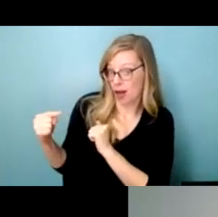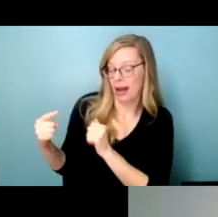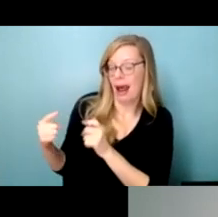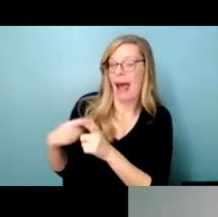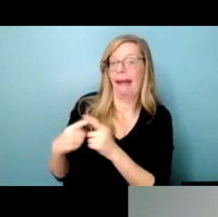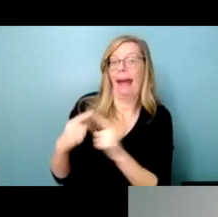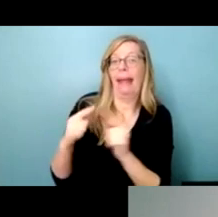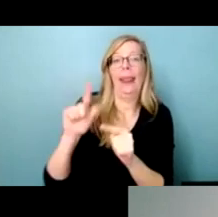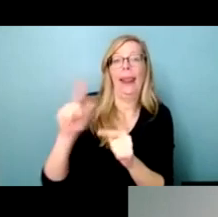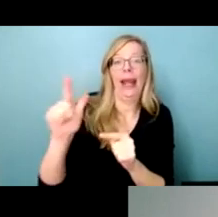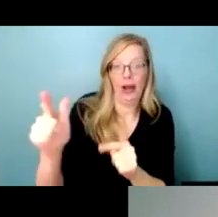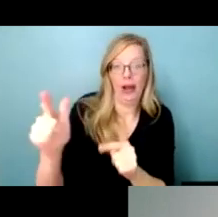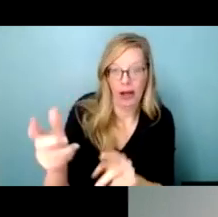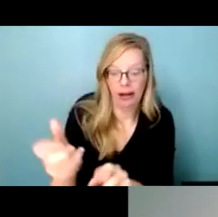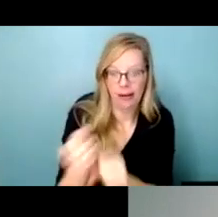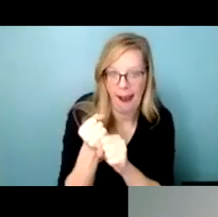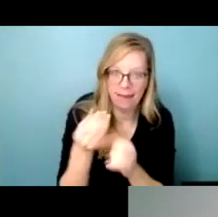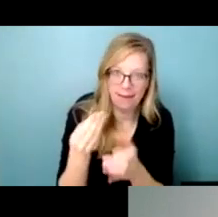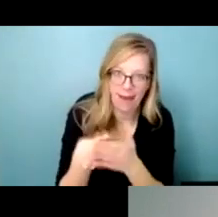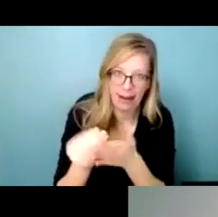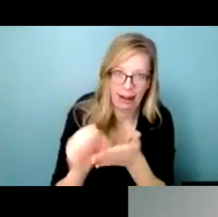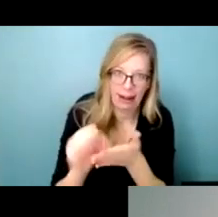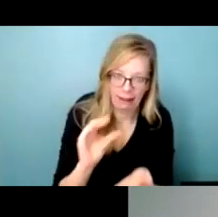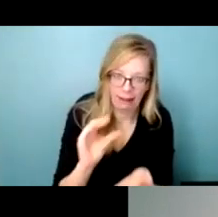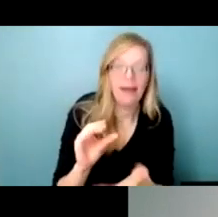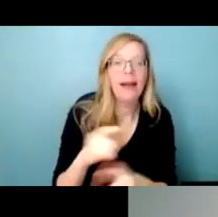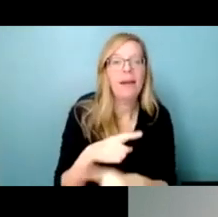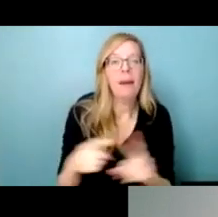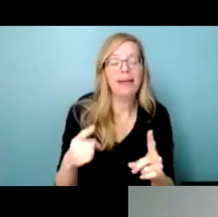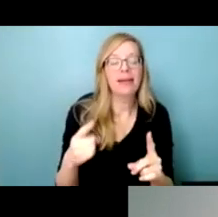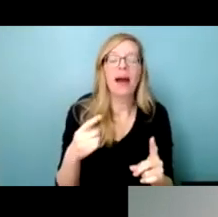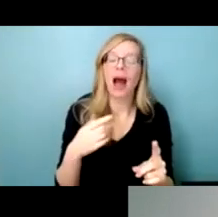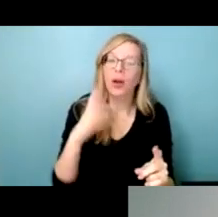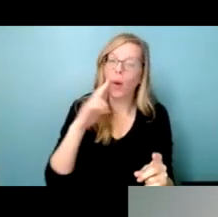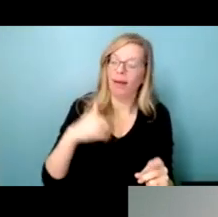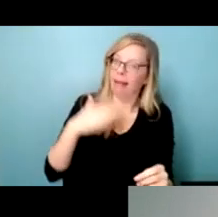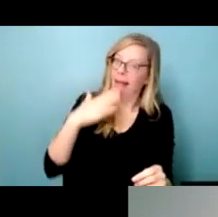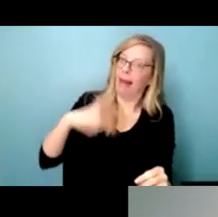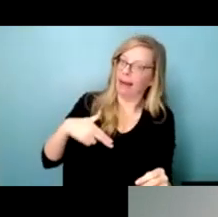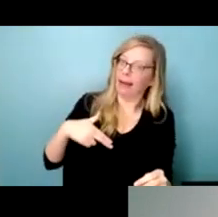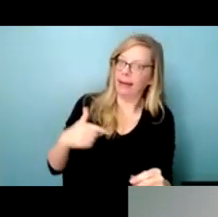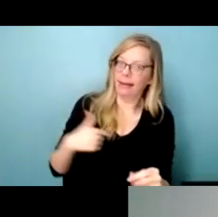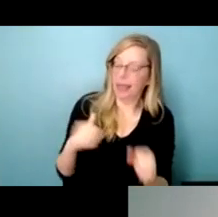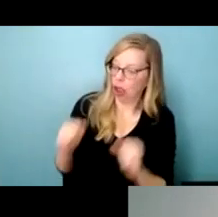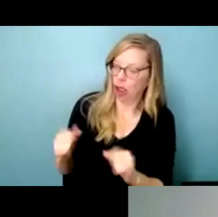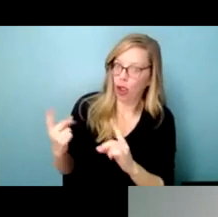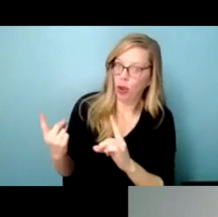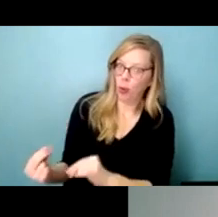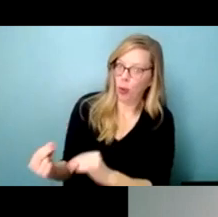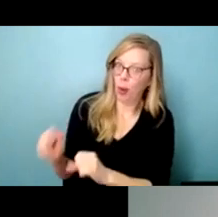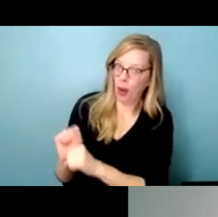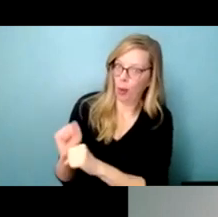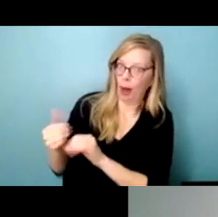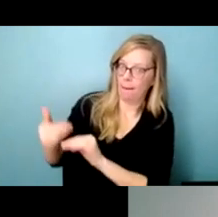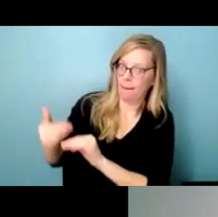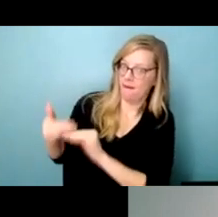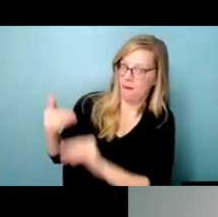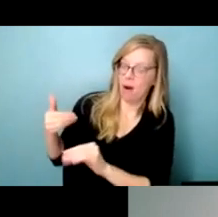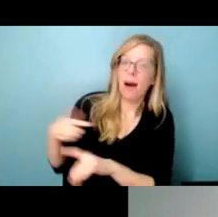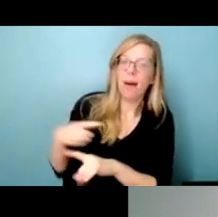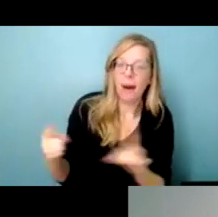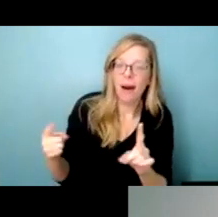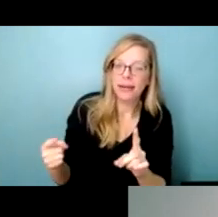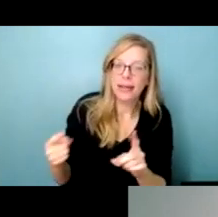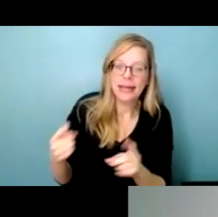I know is a privilege if you have the time, ability, and capacity to do, but also